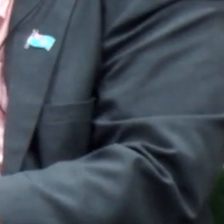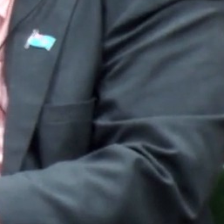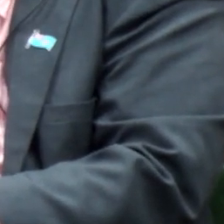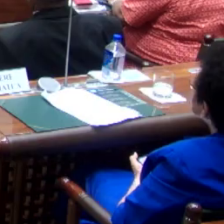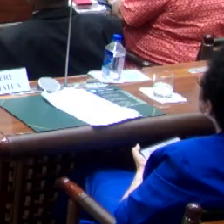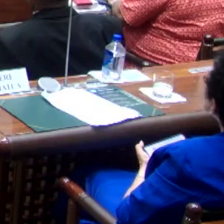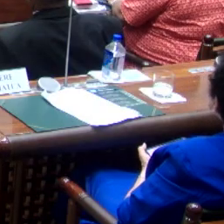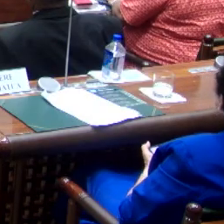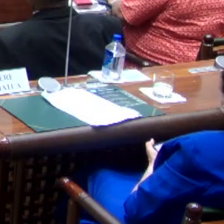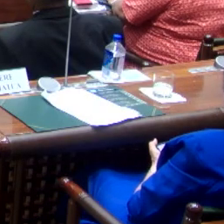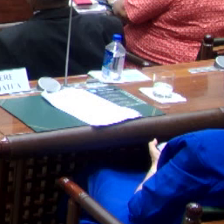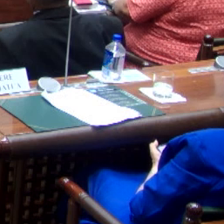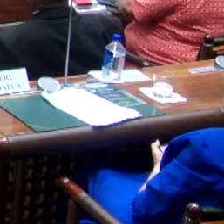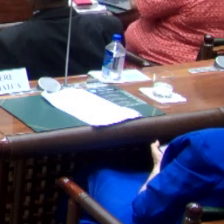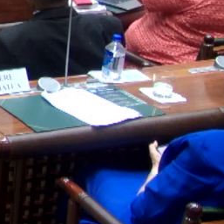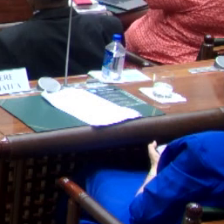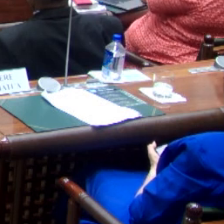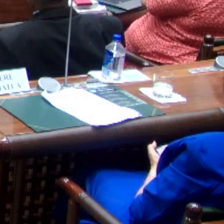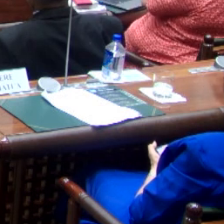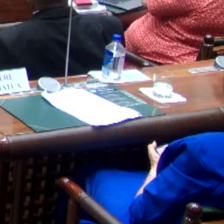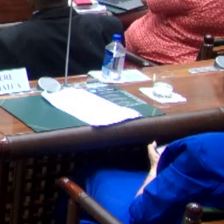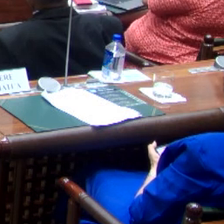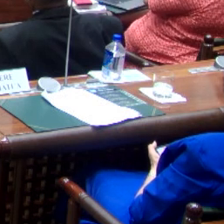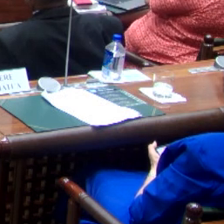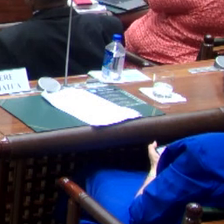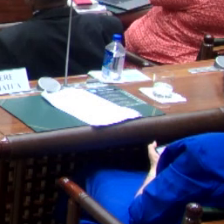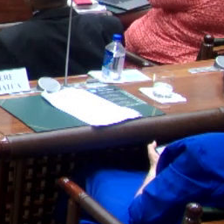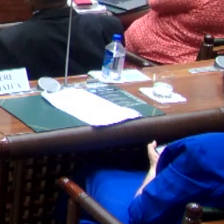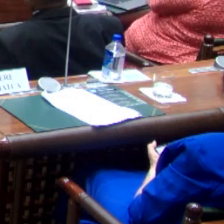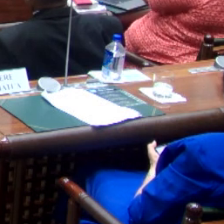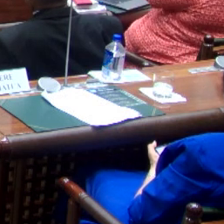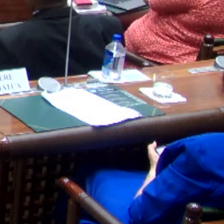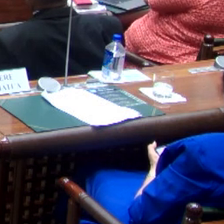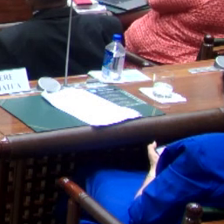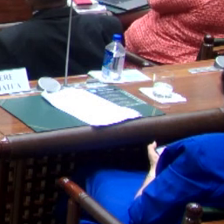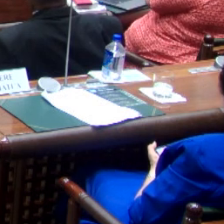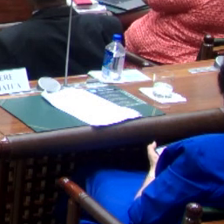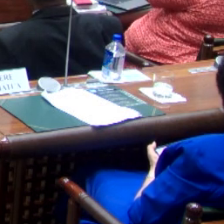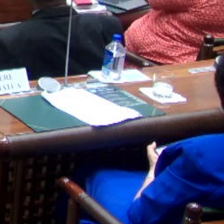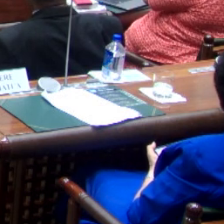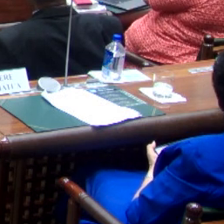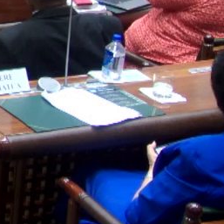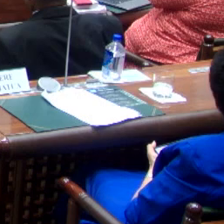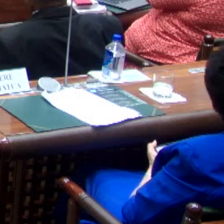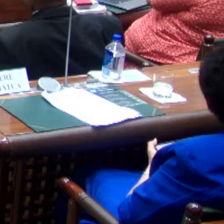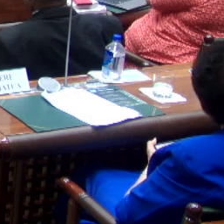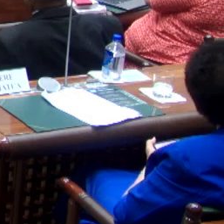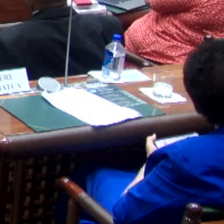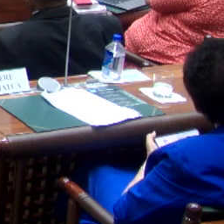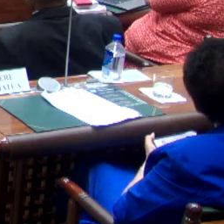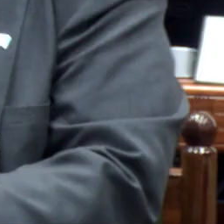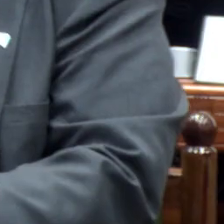Honorable Minister, don't carry out a conversation with Honorable Lewere. Let me now turn to